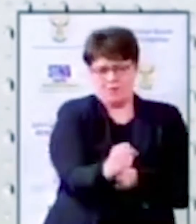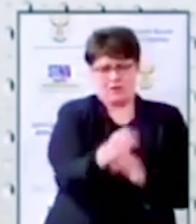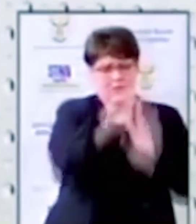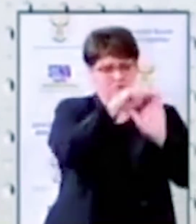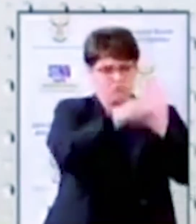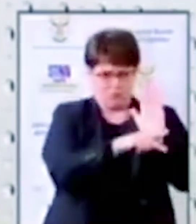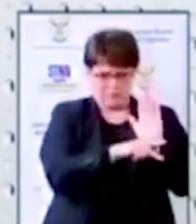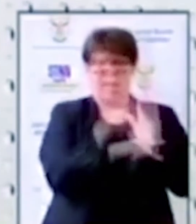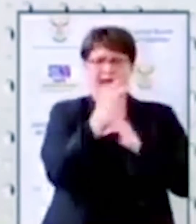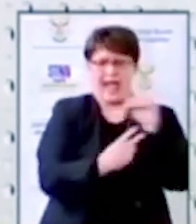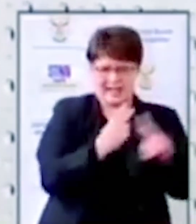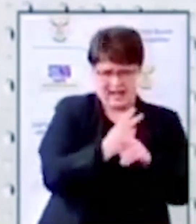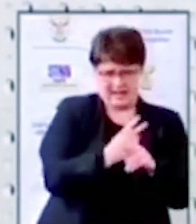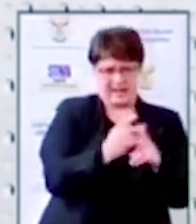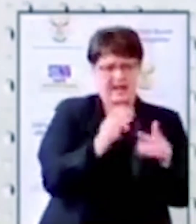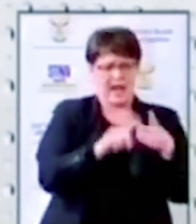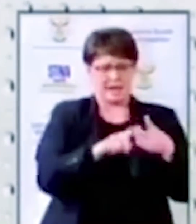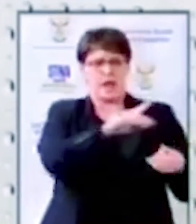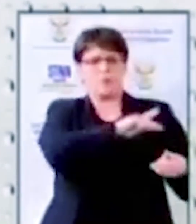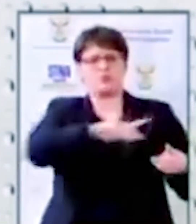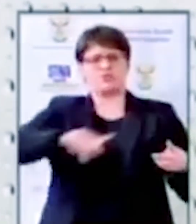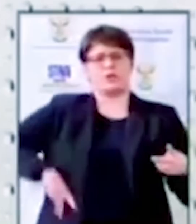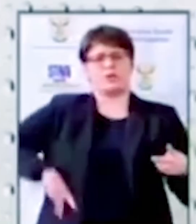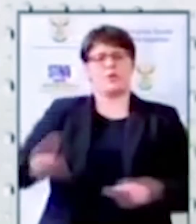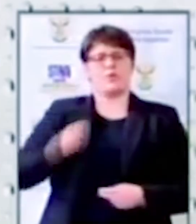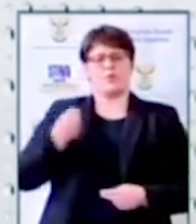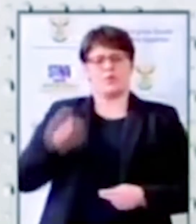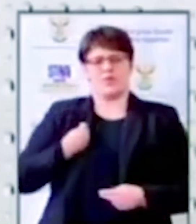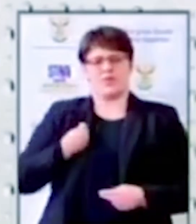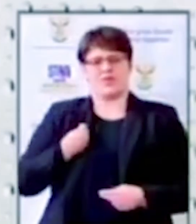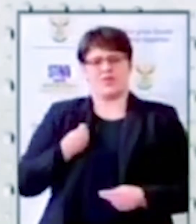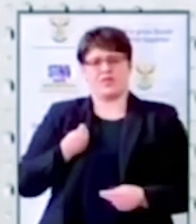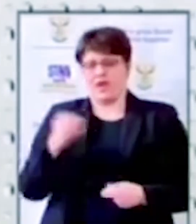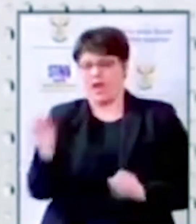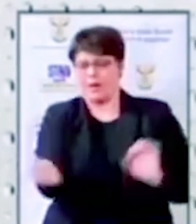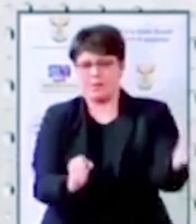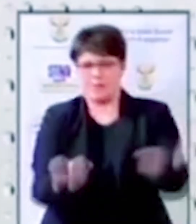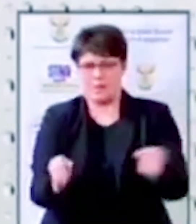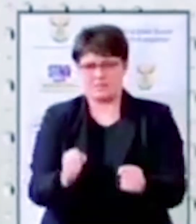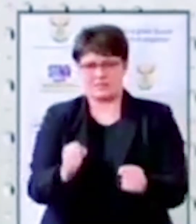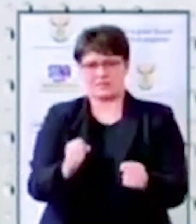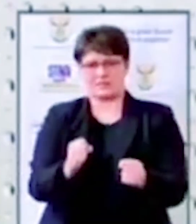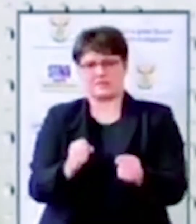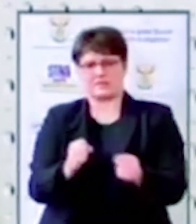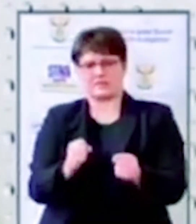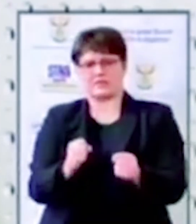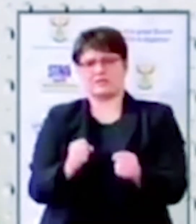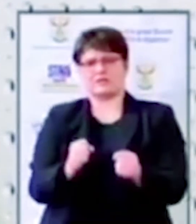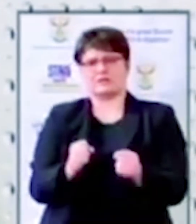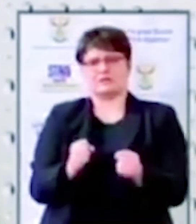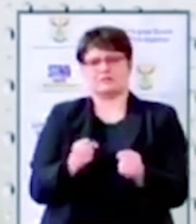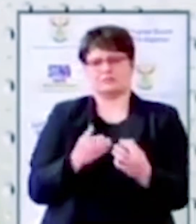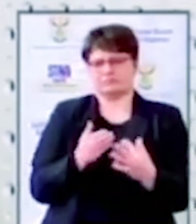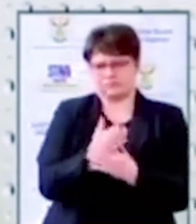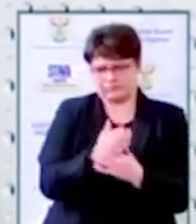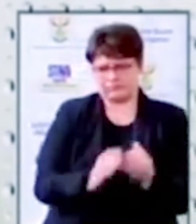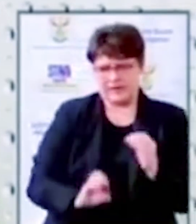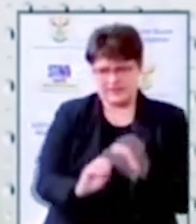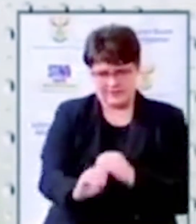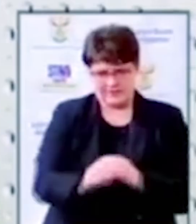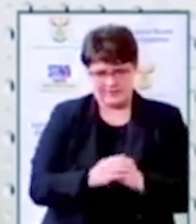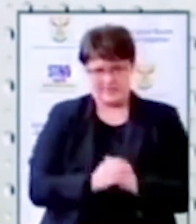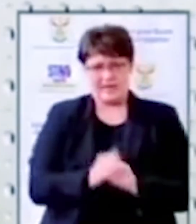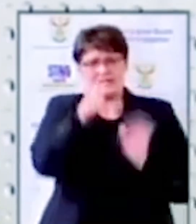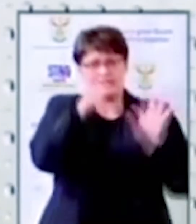program and a presidential youth employment intervention. In this year, an amount of 6.1